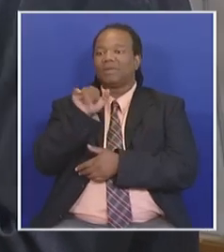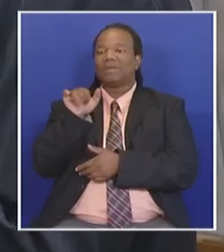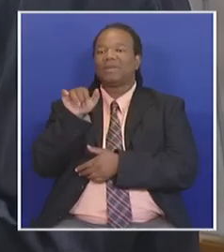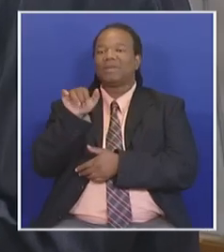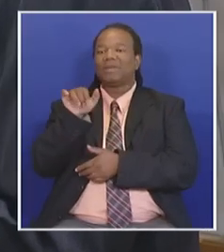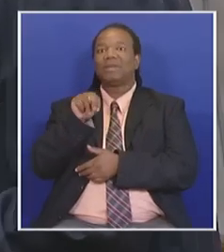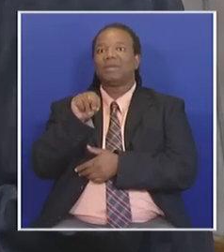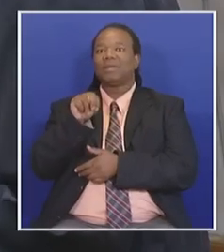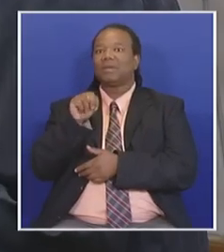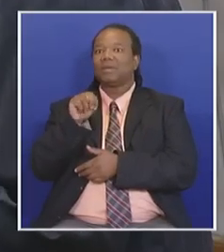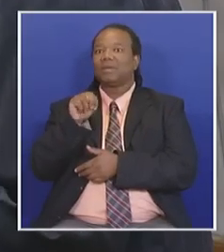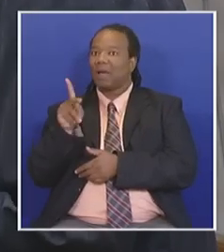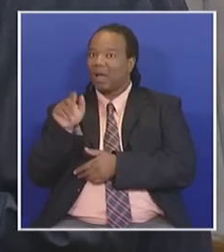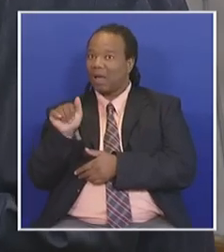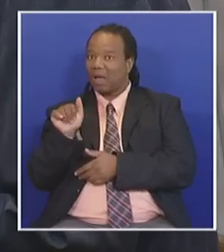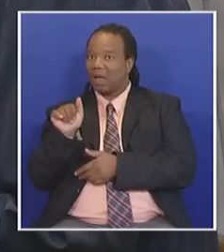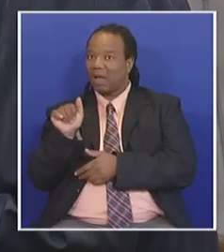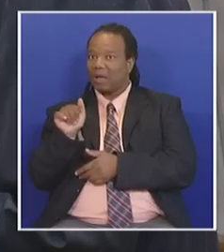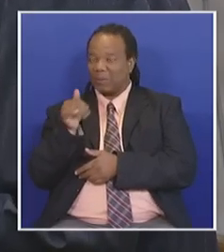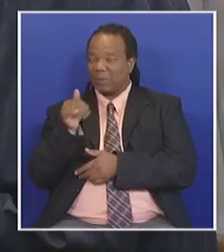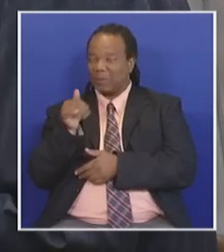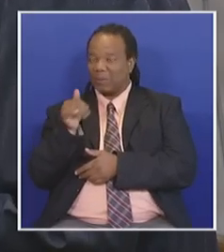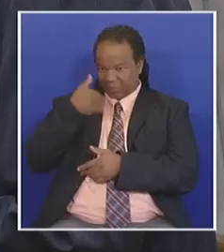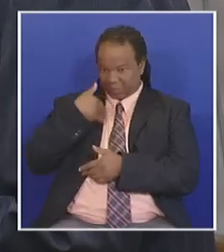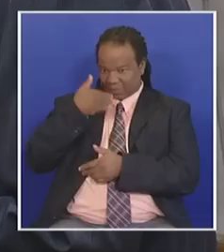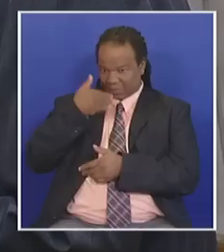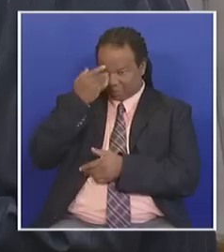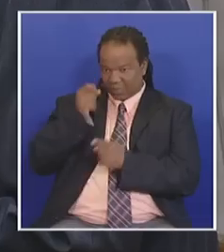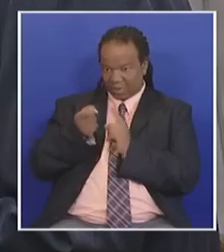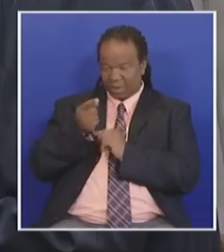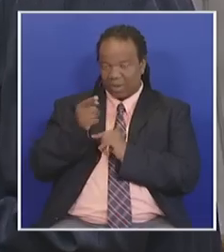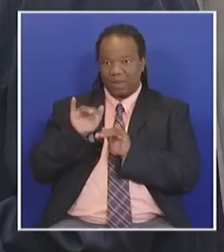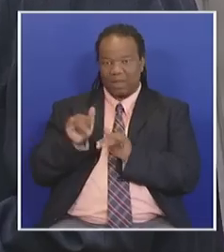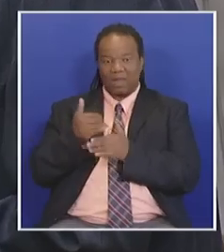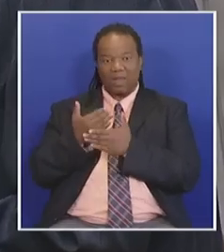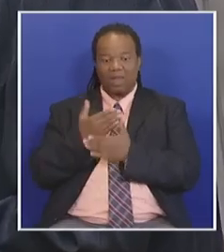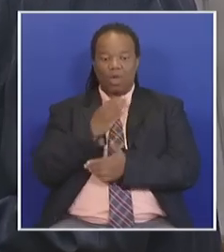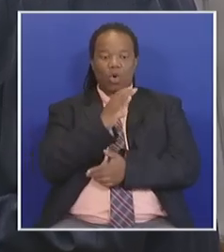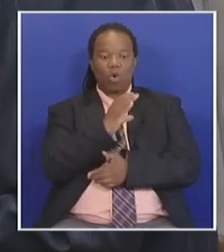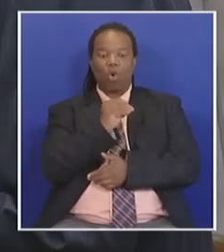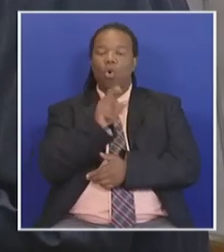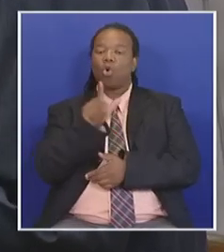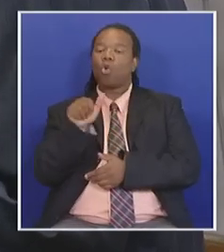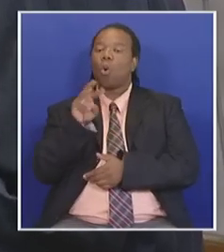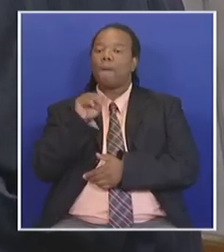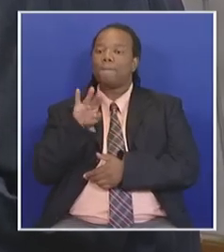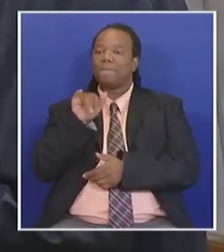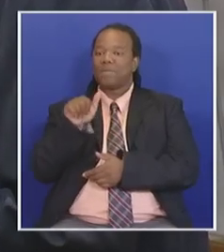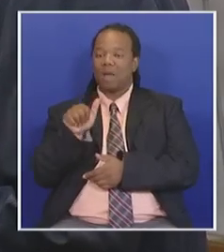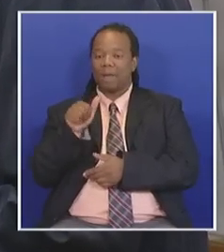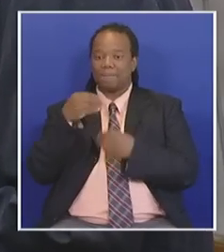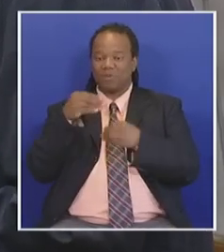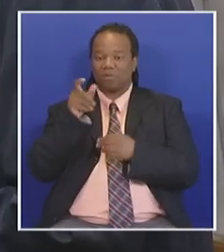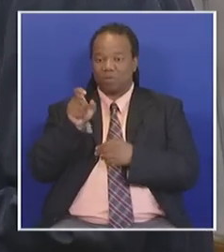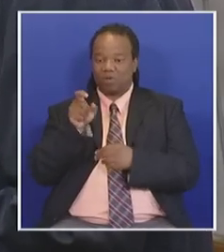the Americas. And in the light of the recent diagnosis of a Colombian businessman visiting South Africa with